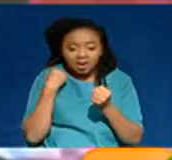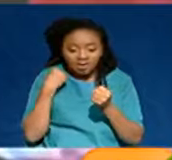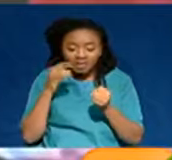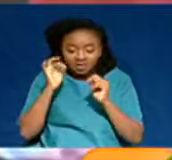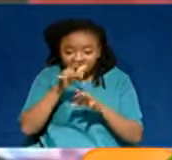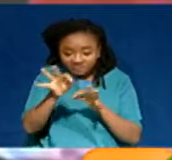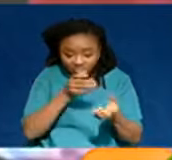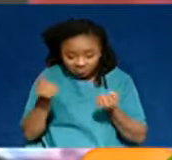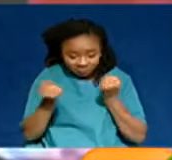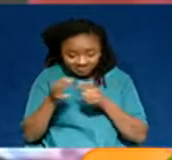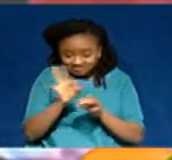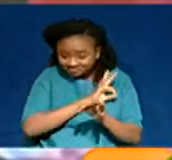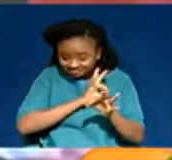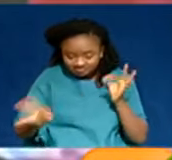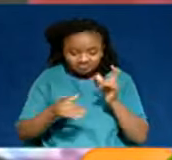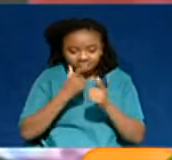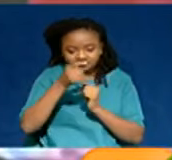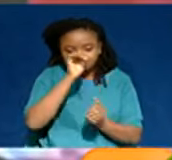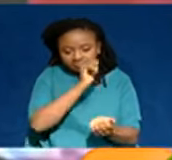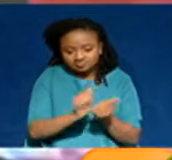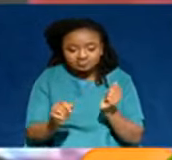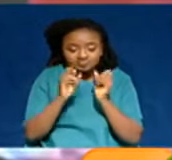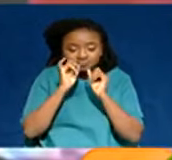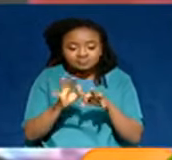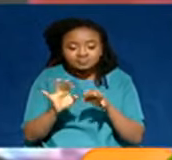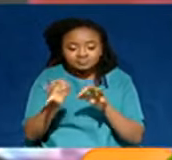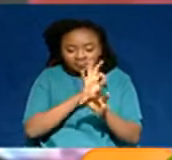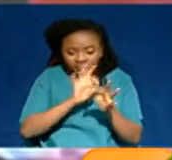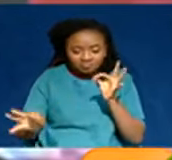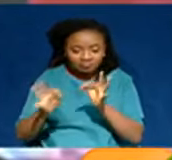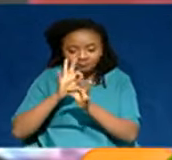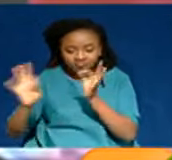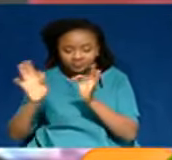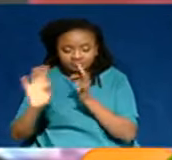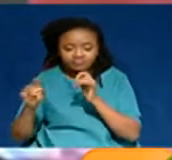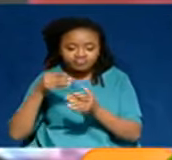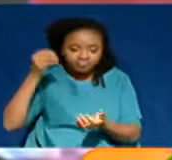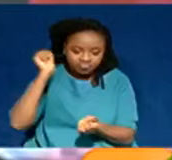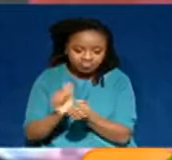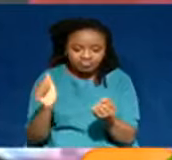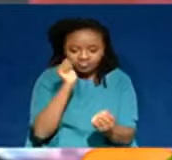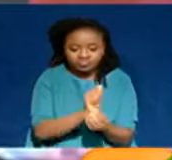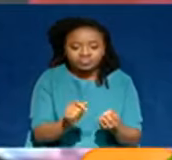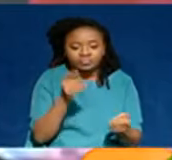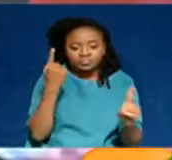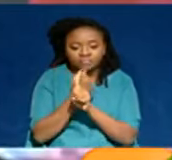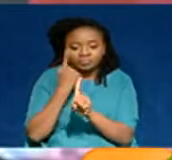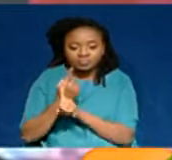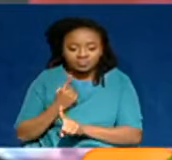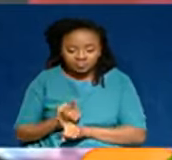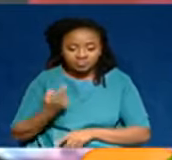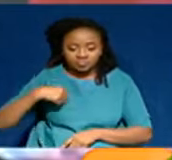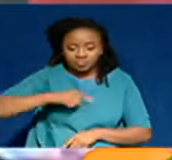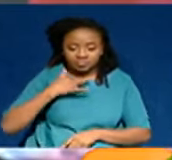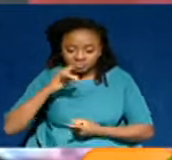fined. And for every incident of speeding, you are fined differently, so that we want to use speed cameras